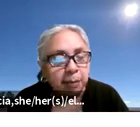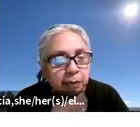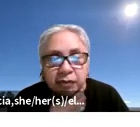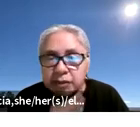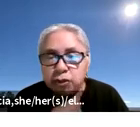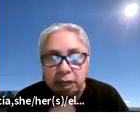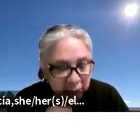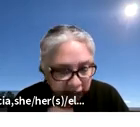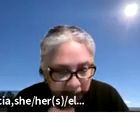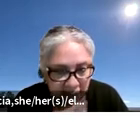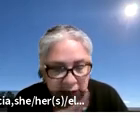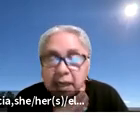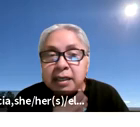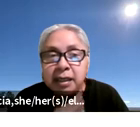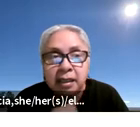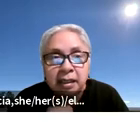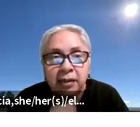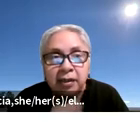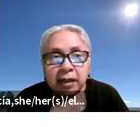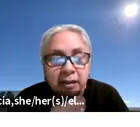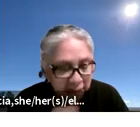have people in this training.